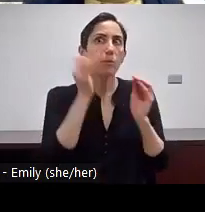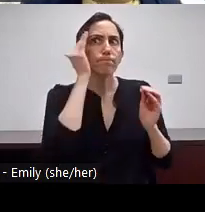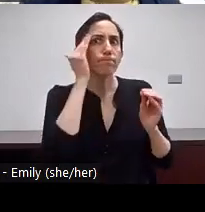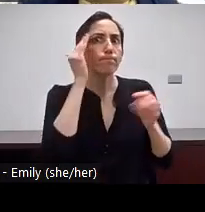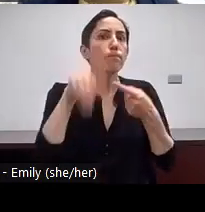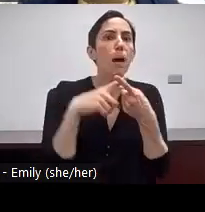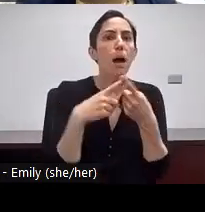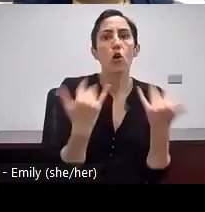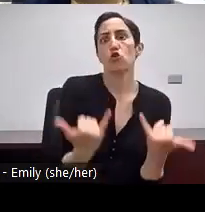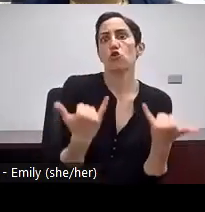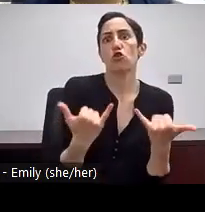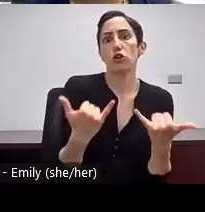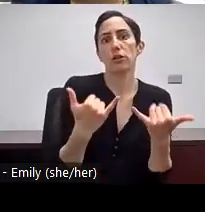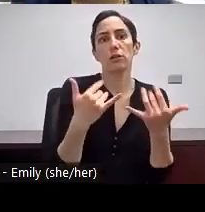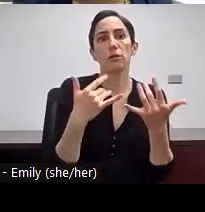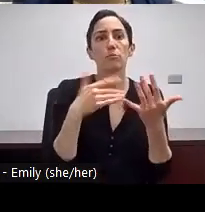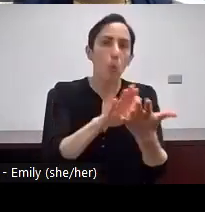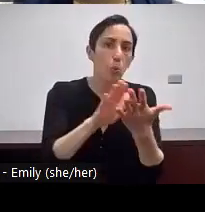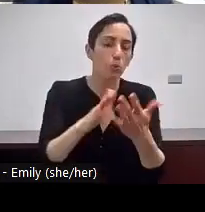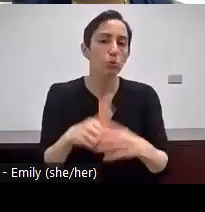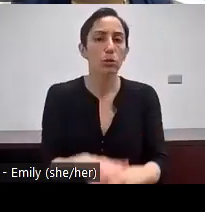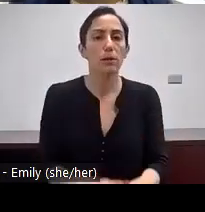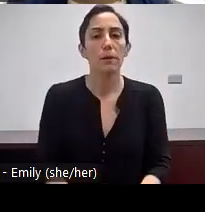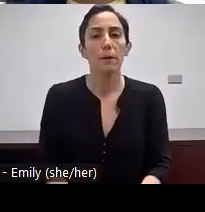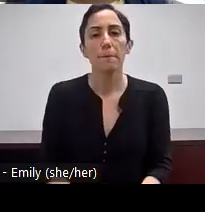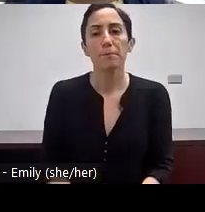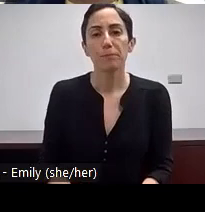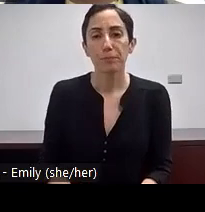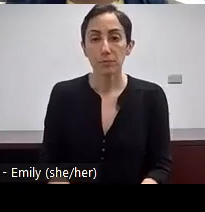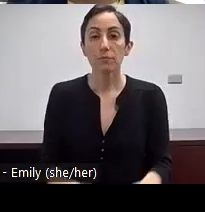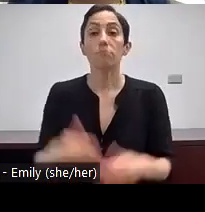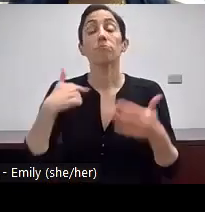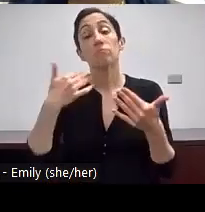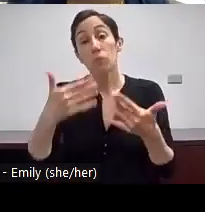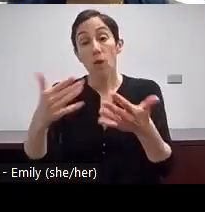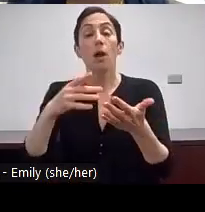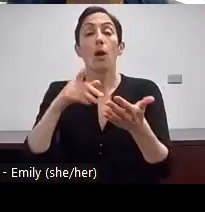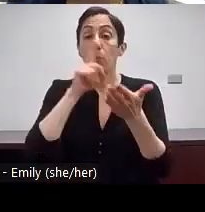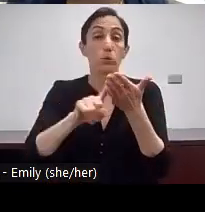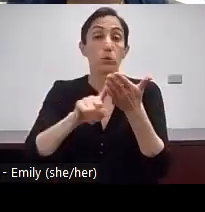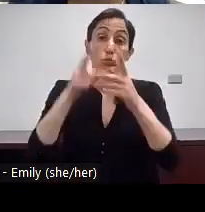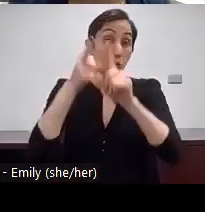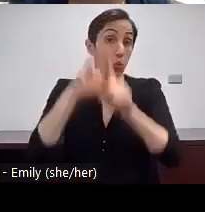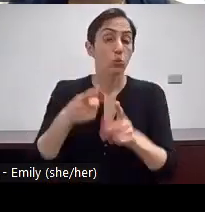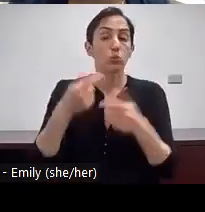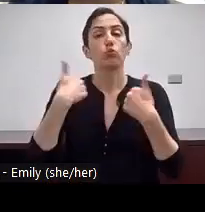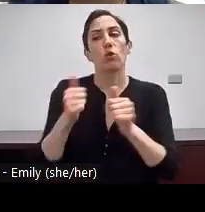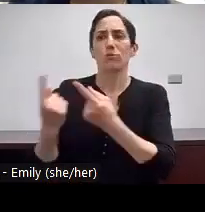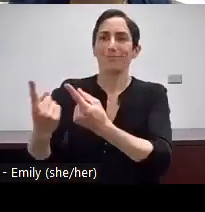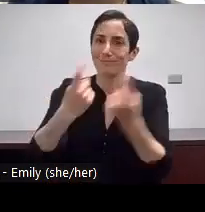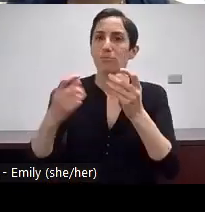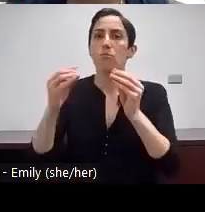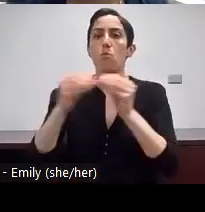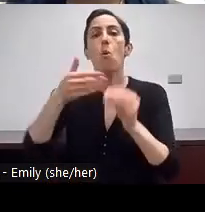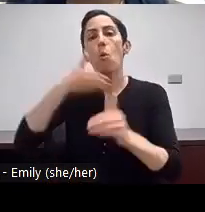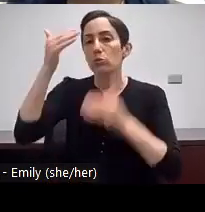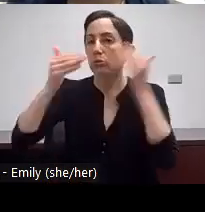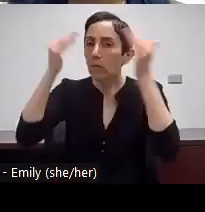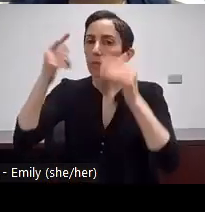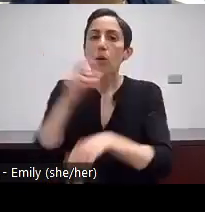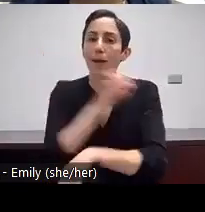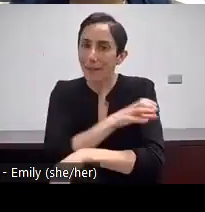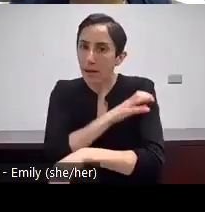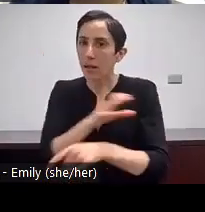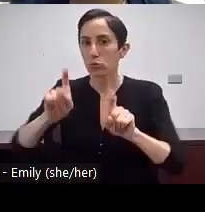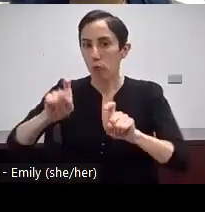As we move forward, the research goals are that we try to enroll older adults onto clinical trials, that we really